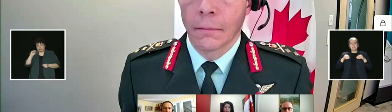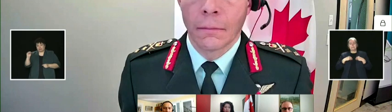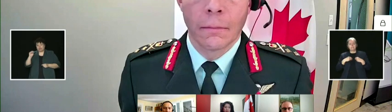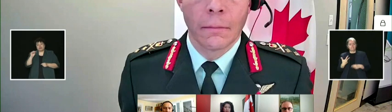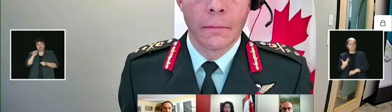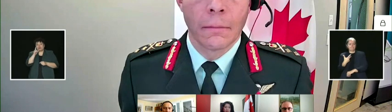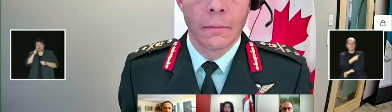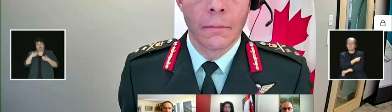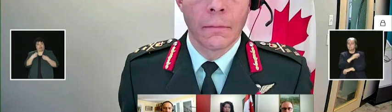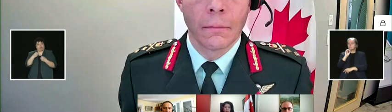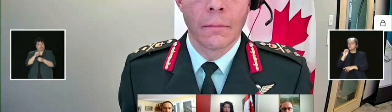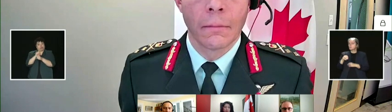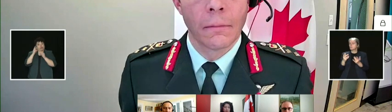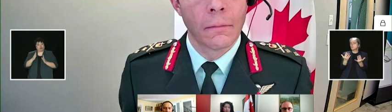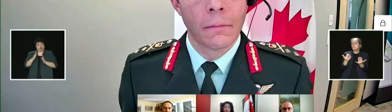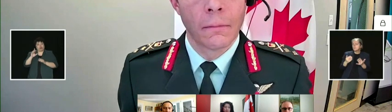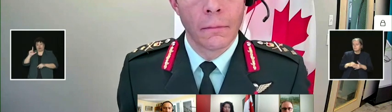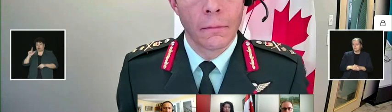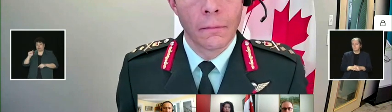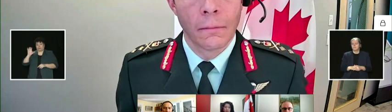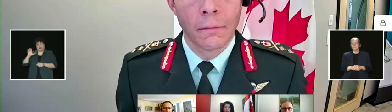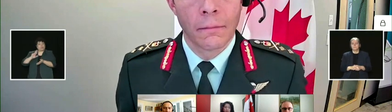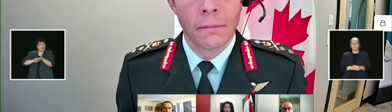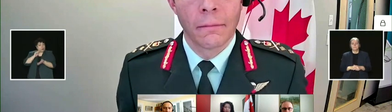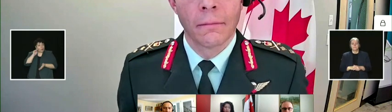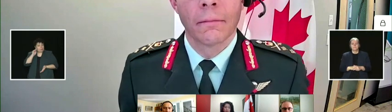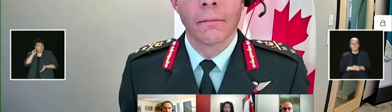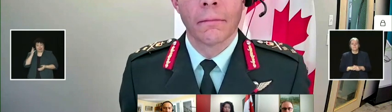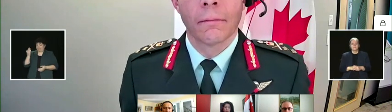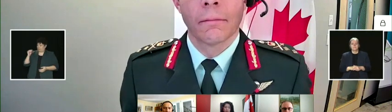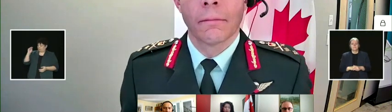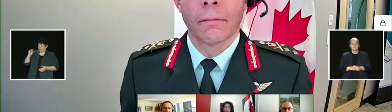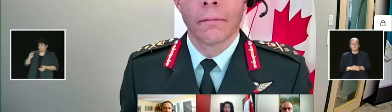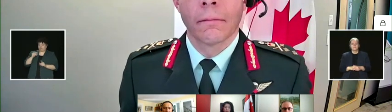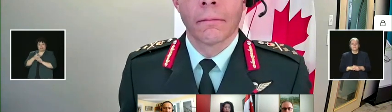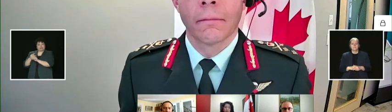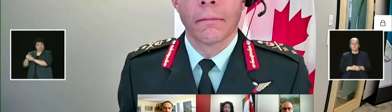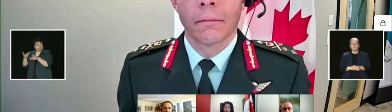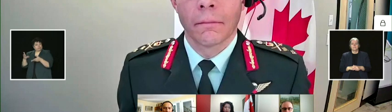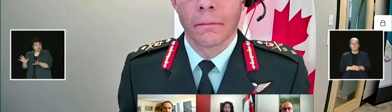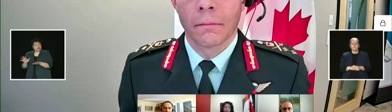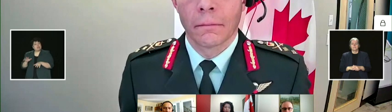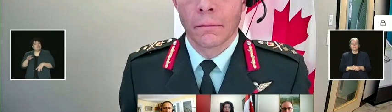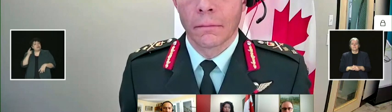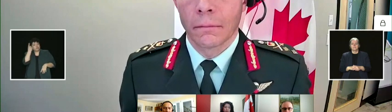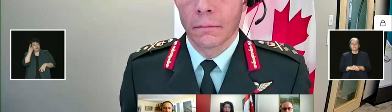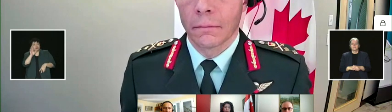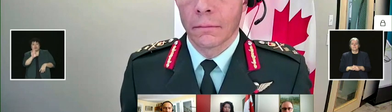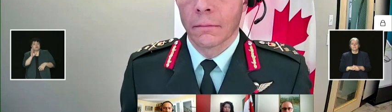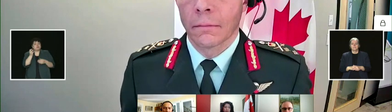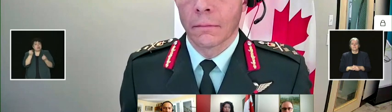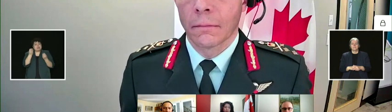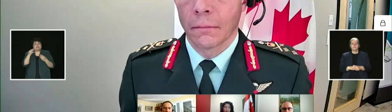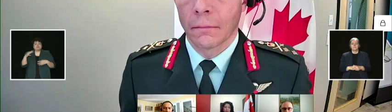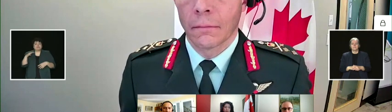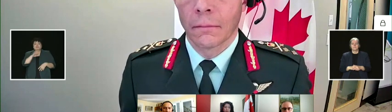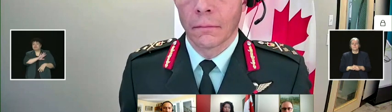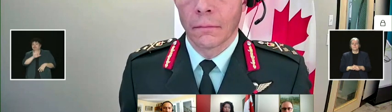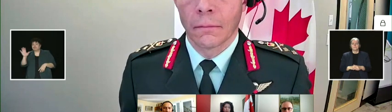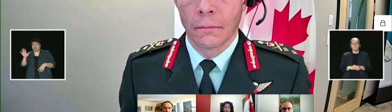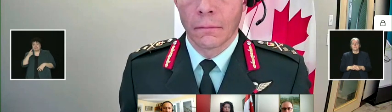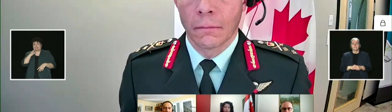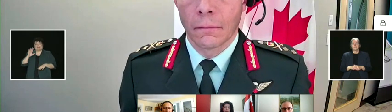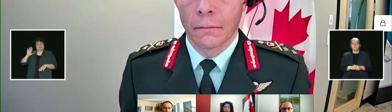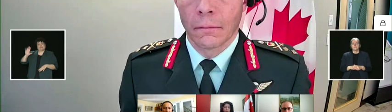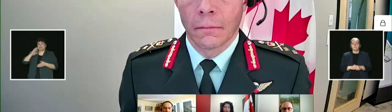of healthcare workers in long-term care were getting the vaccine. What kind of numbers are you seeing across the country right now in terms of people